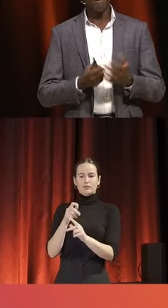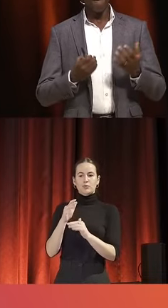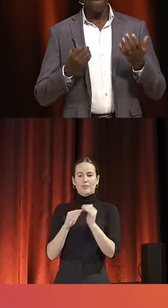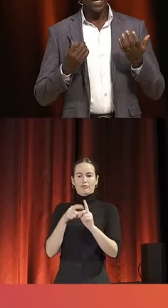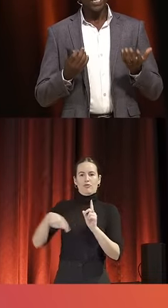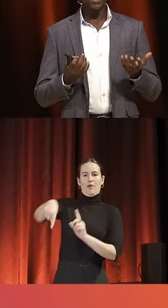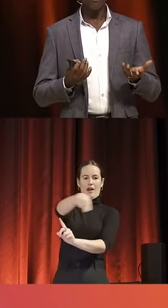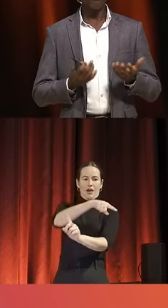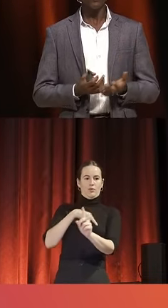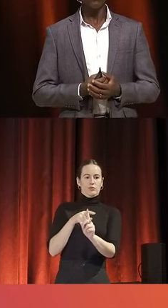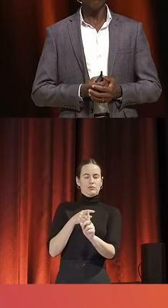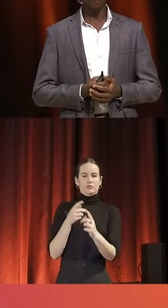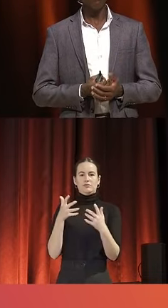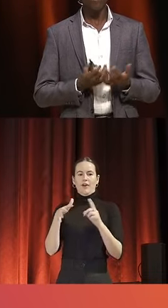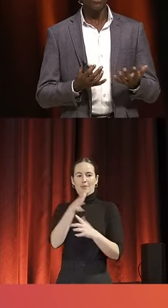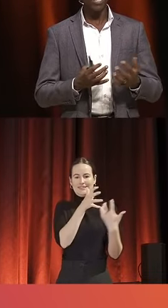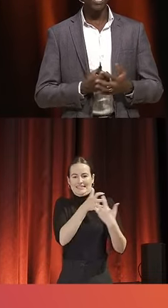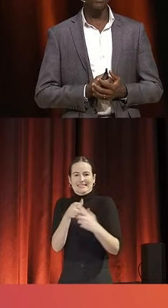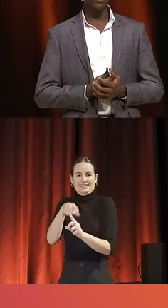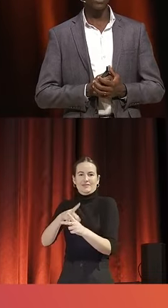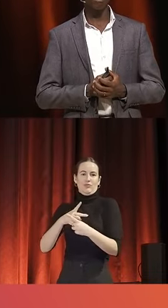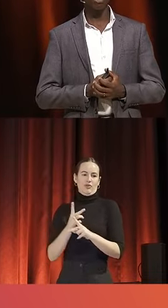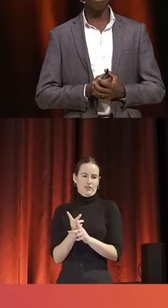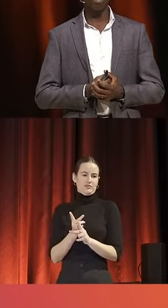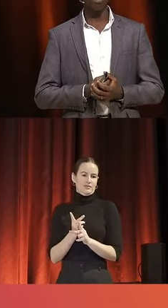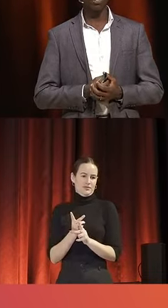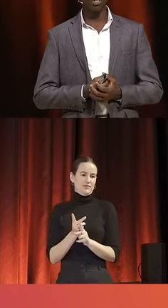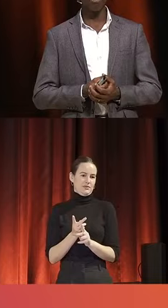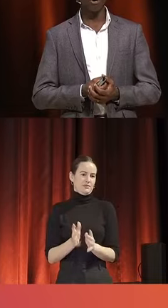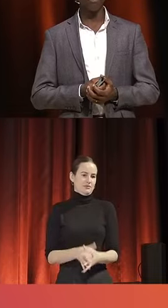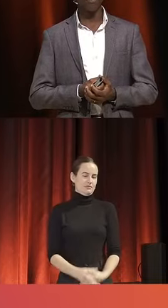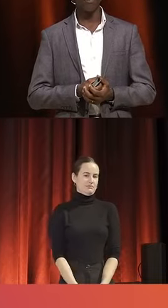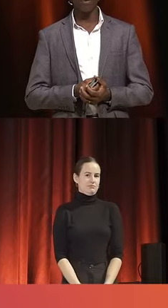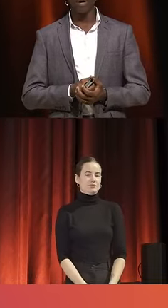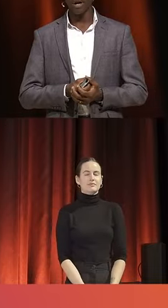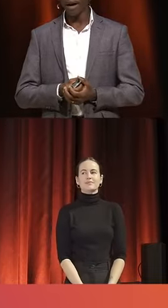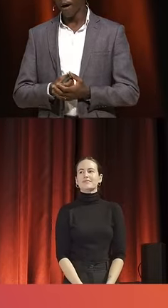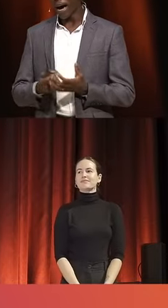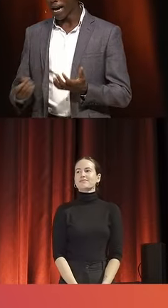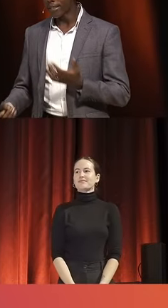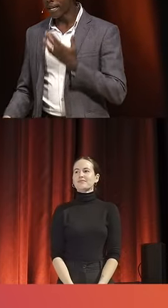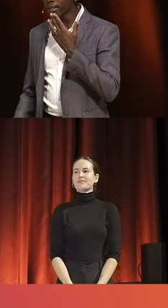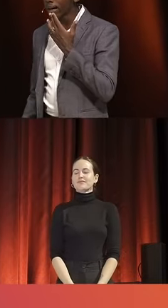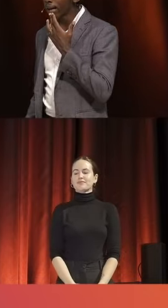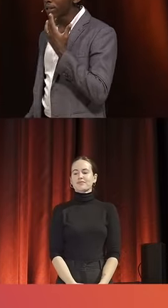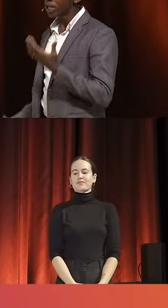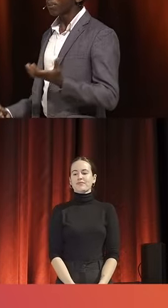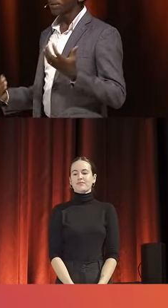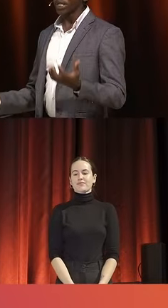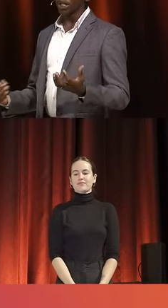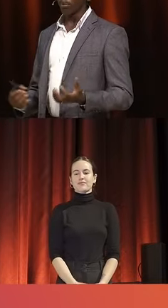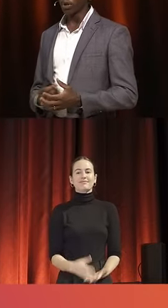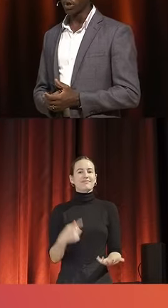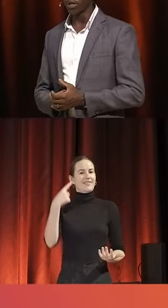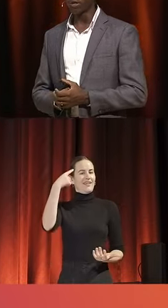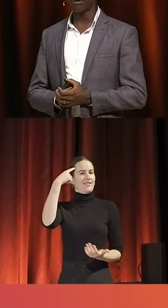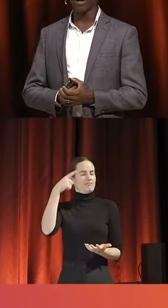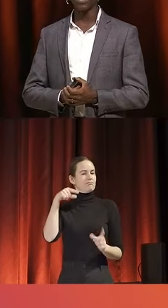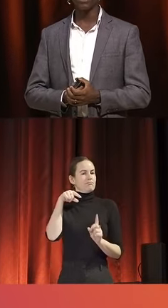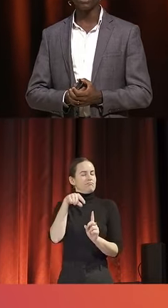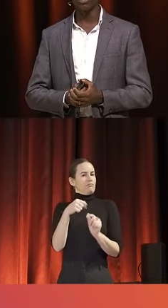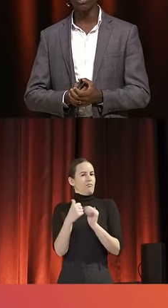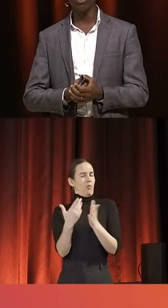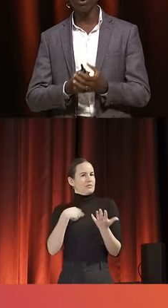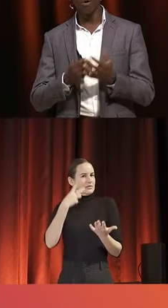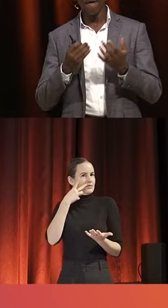As there are few legacy systems to build on top of. I think that this presents an opportunity for